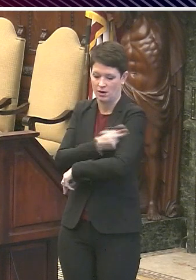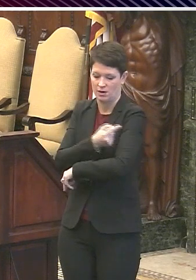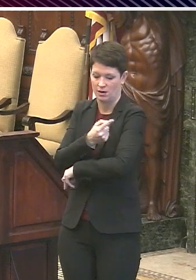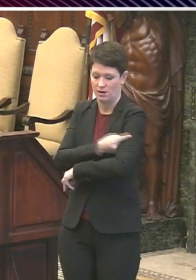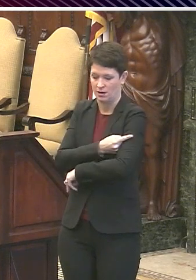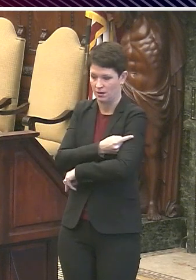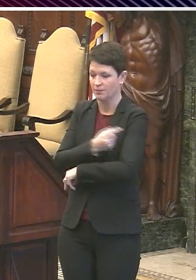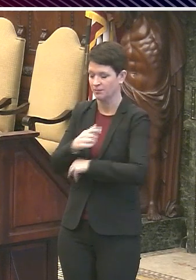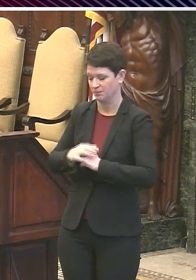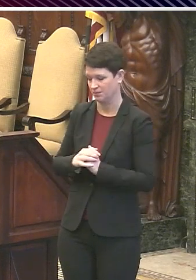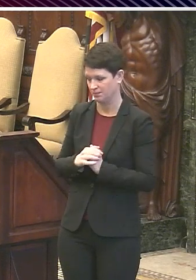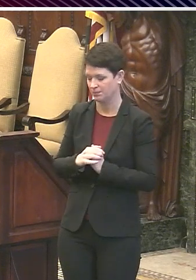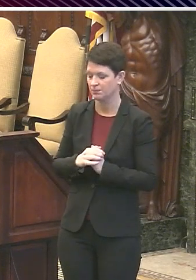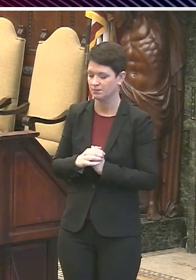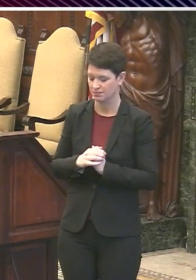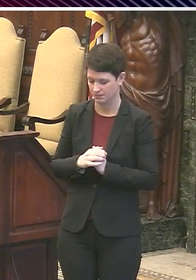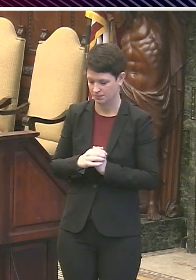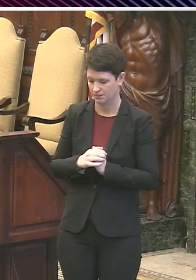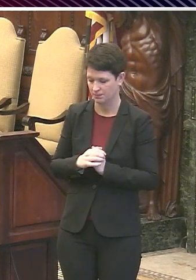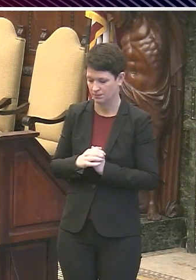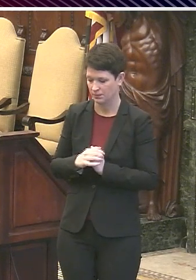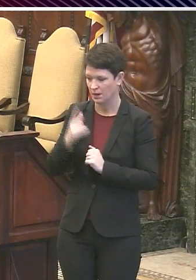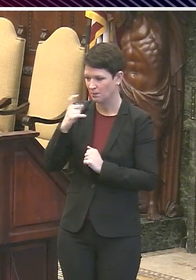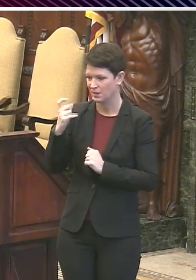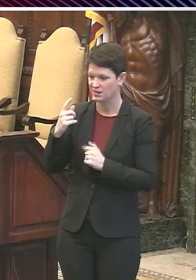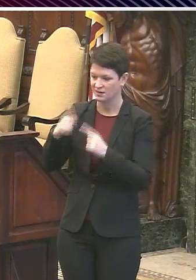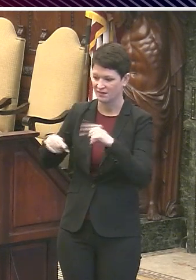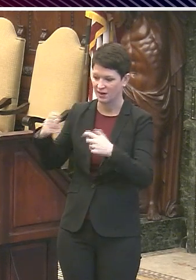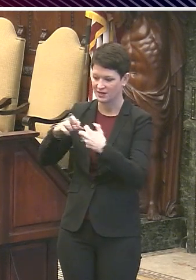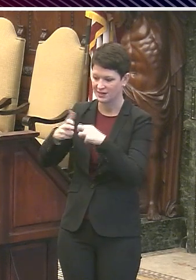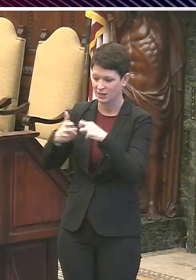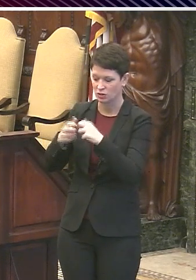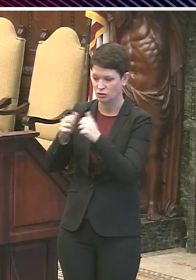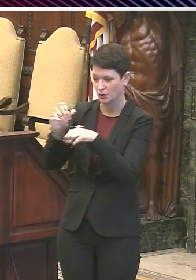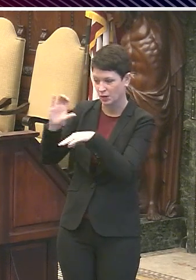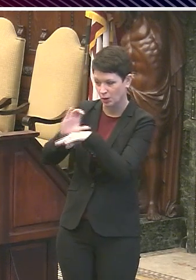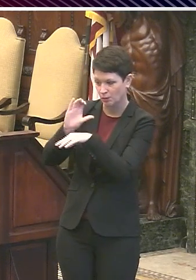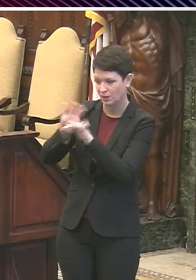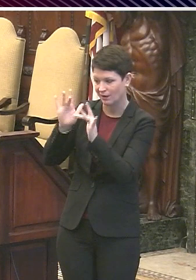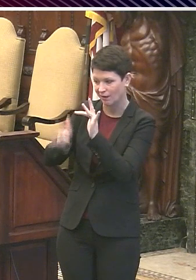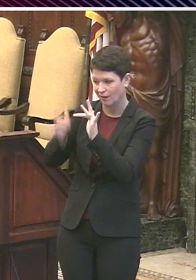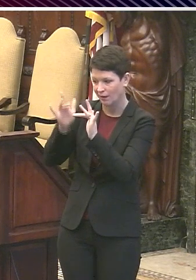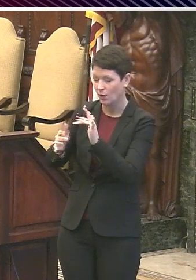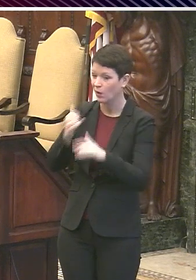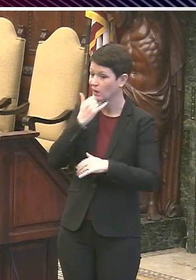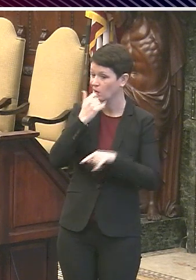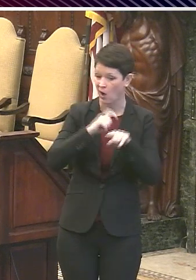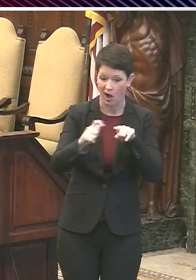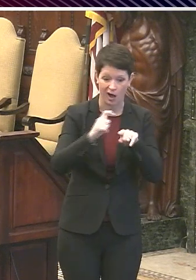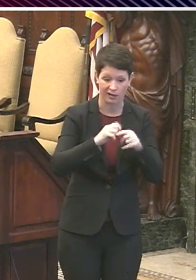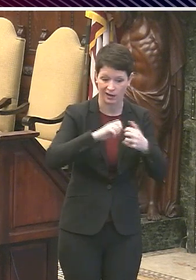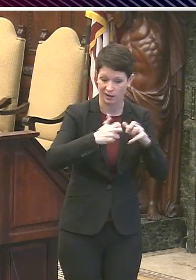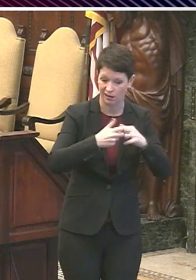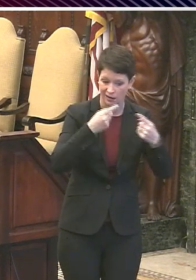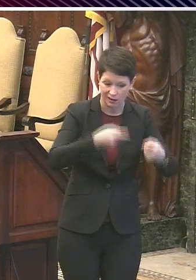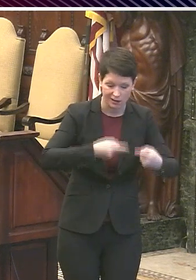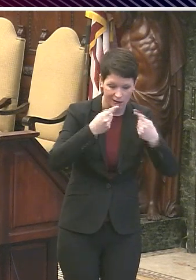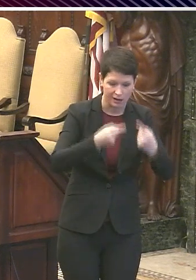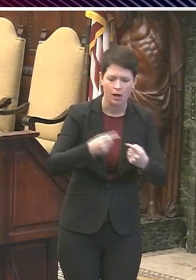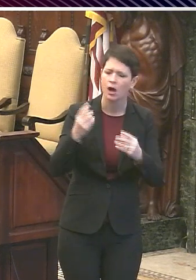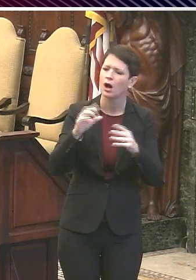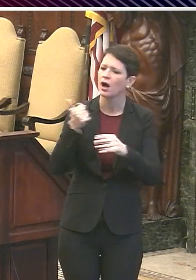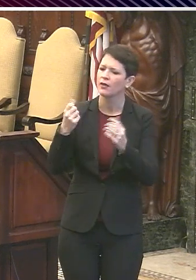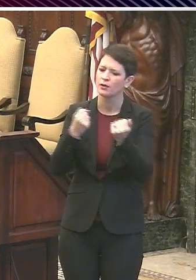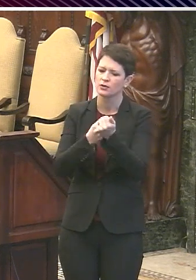with the vaccine, be it because of issues with a computer or even through the telephone. What sort of support is